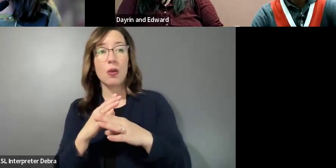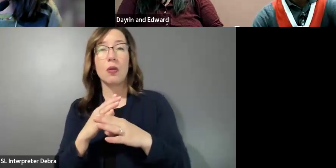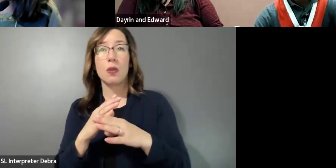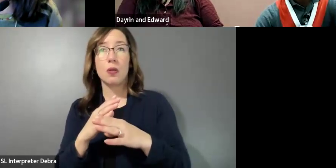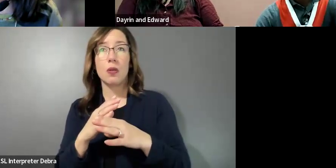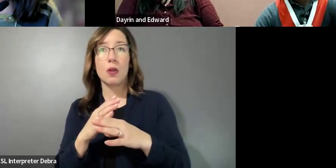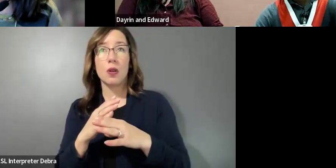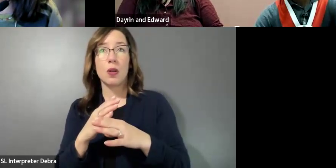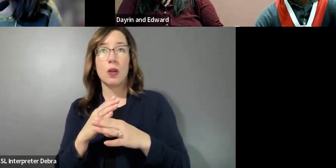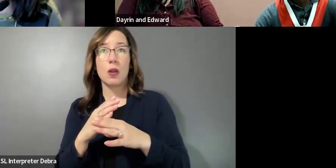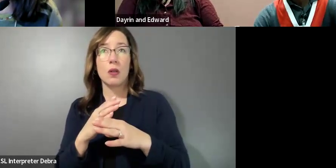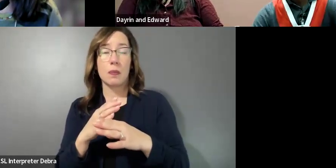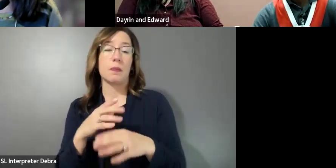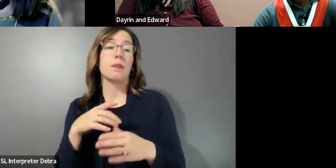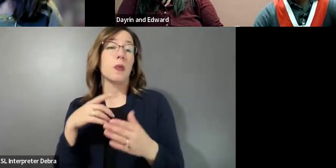and sometimes those guys